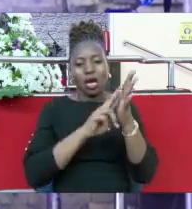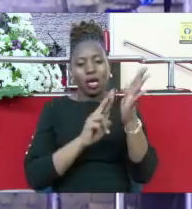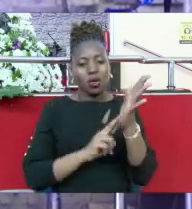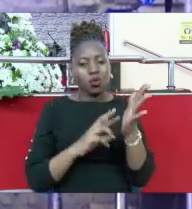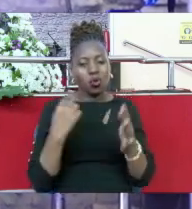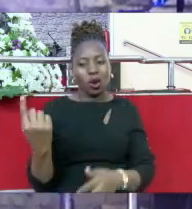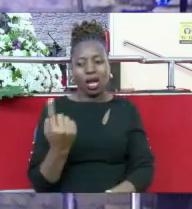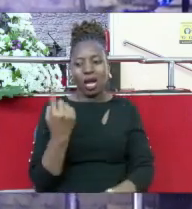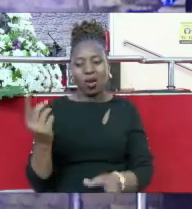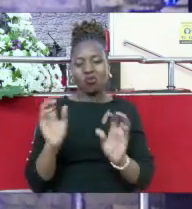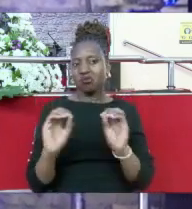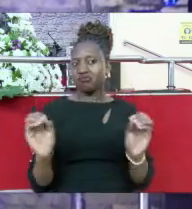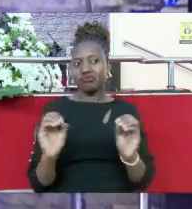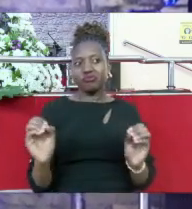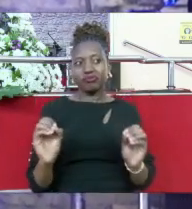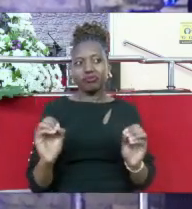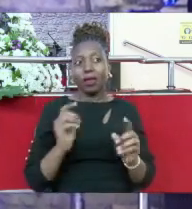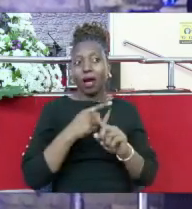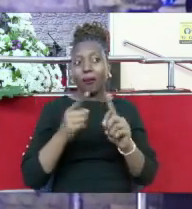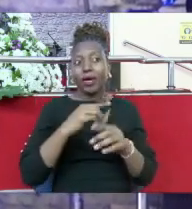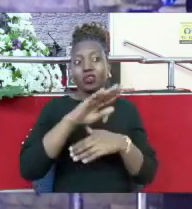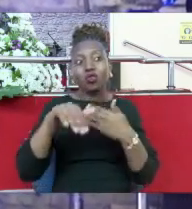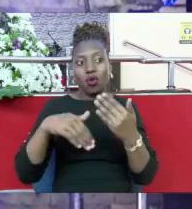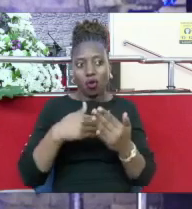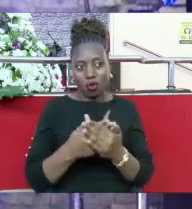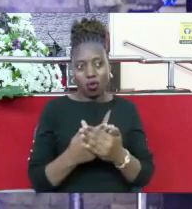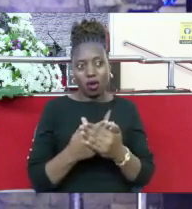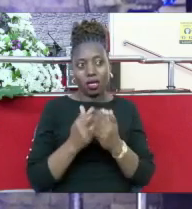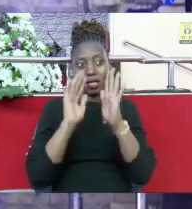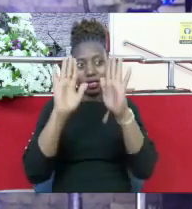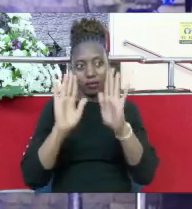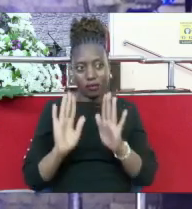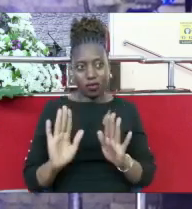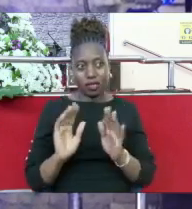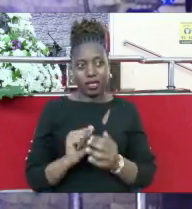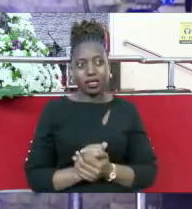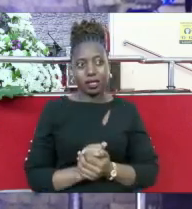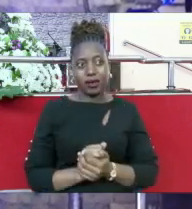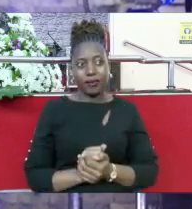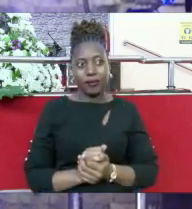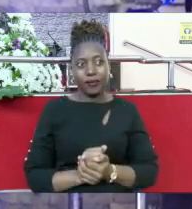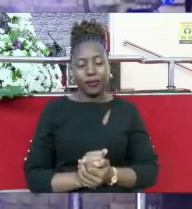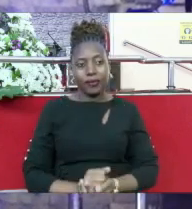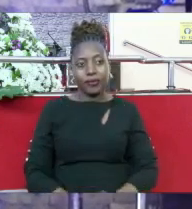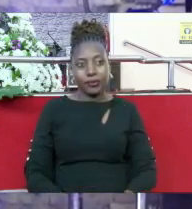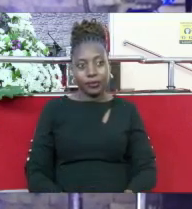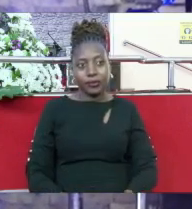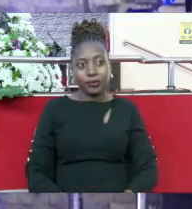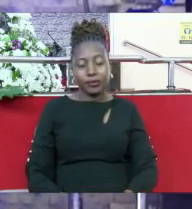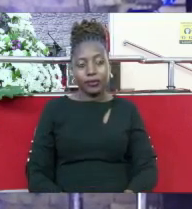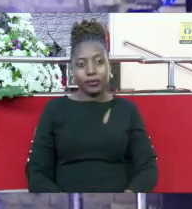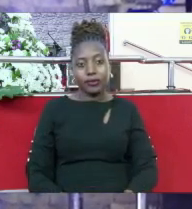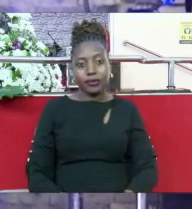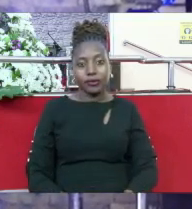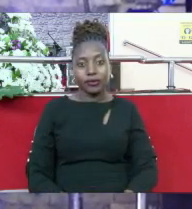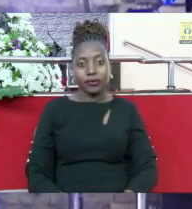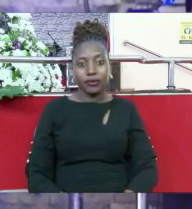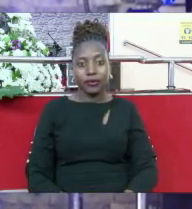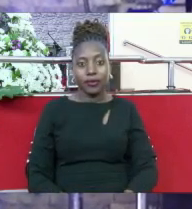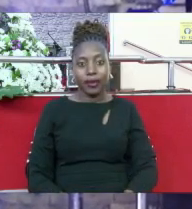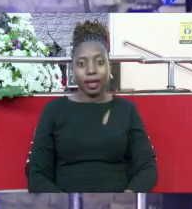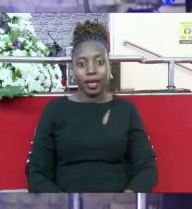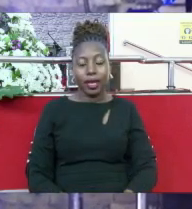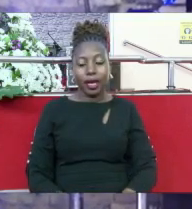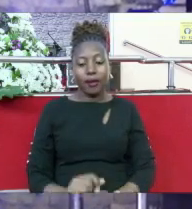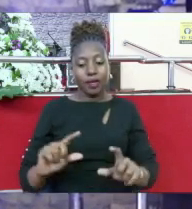tu. All of them. Zote pamoja. All of them are important. Zote ziko na manufaa yake. Media give